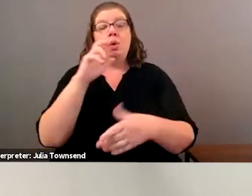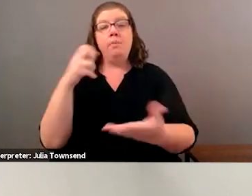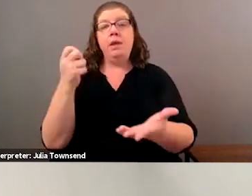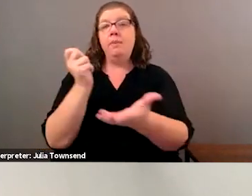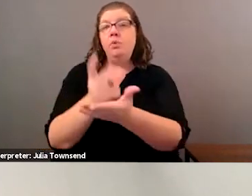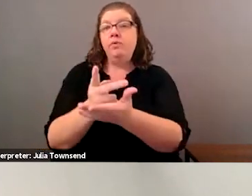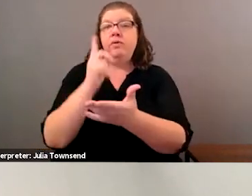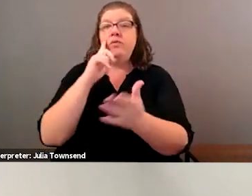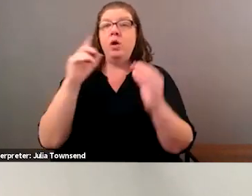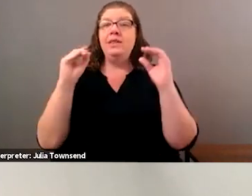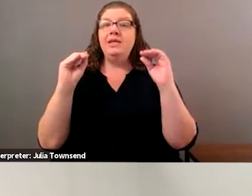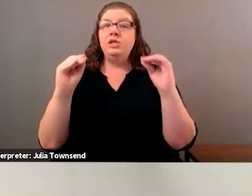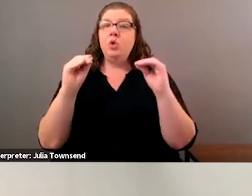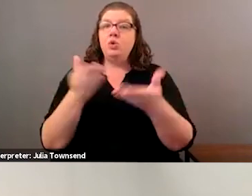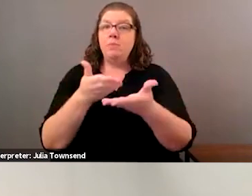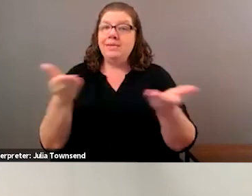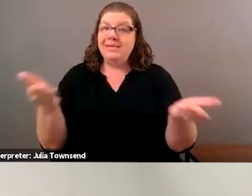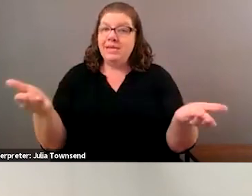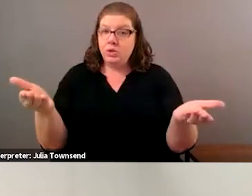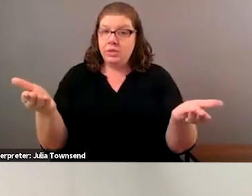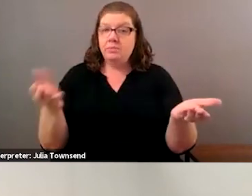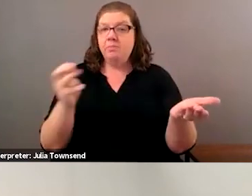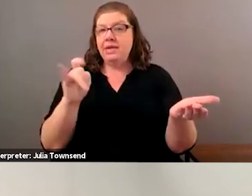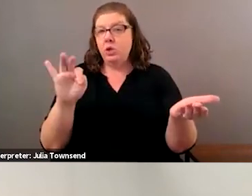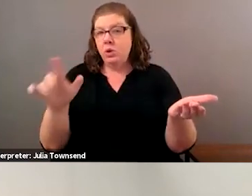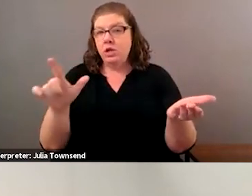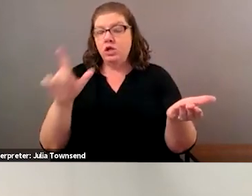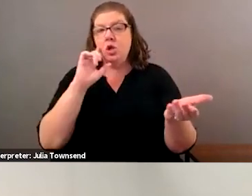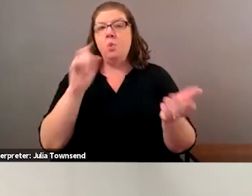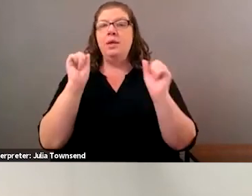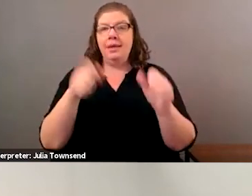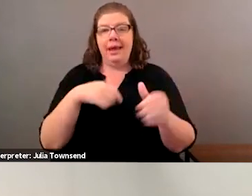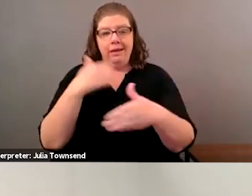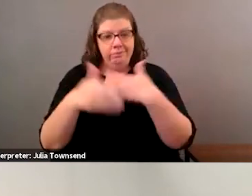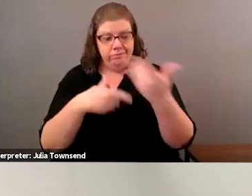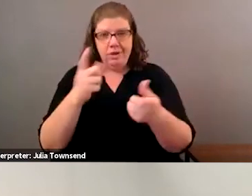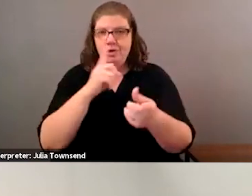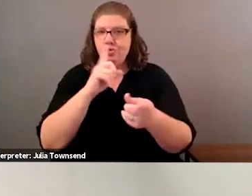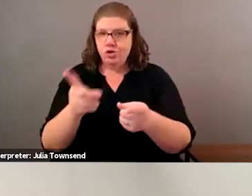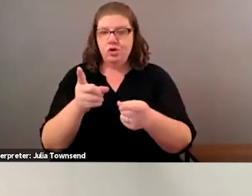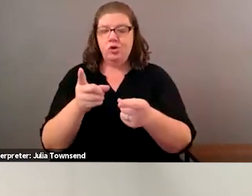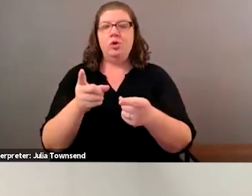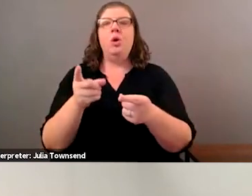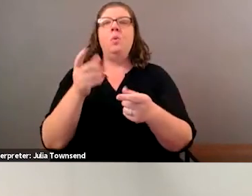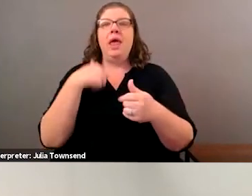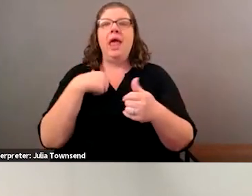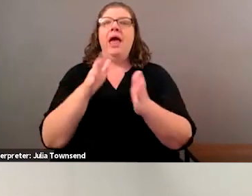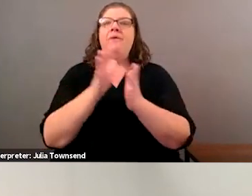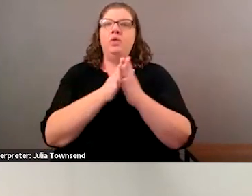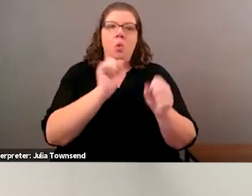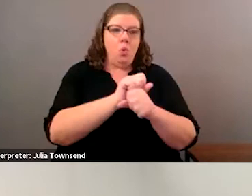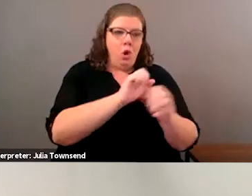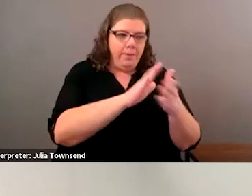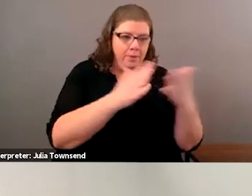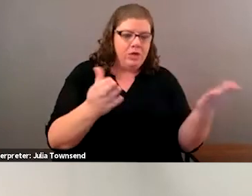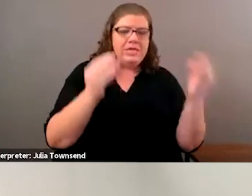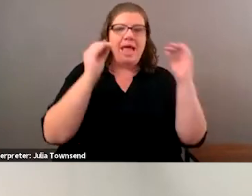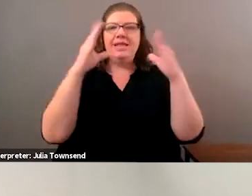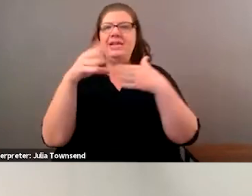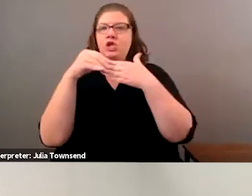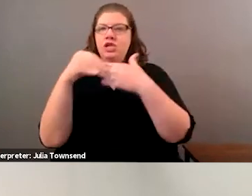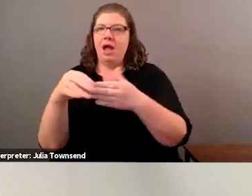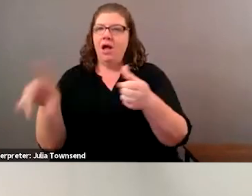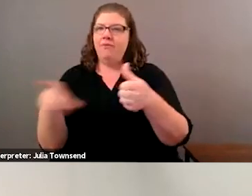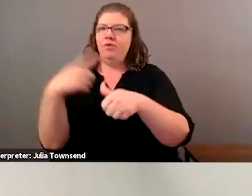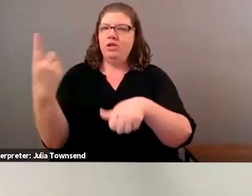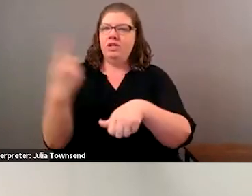the instructional materials so that we can turn around and make sure those workbooks and teacher guides are there for kids on the first day in